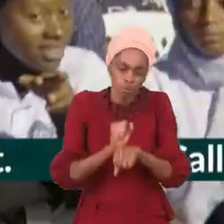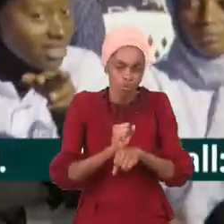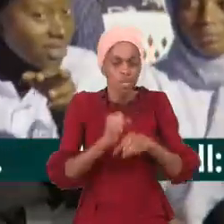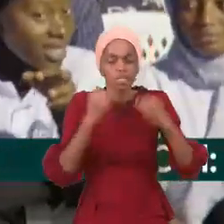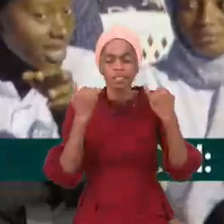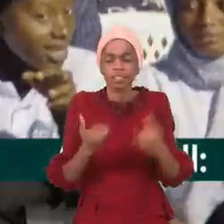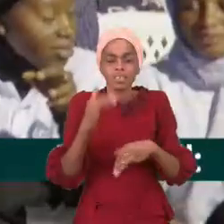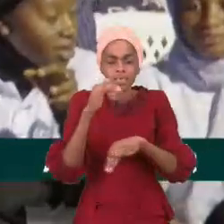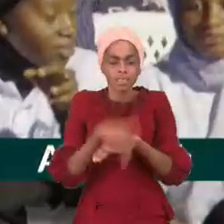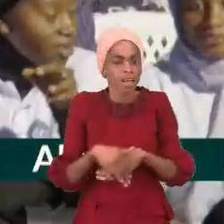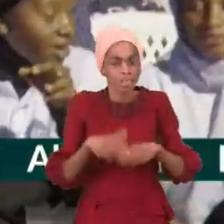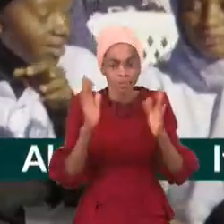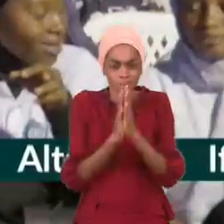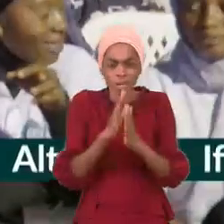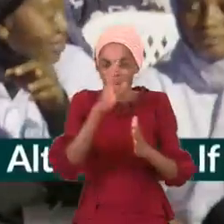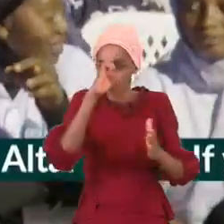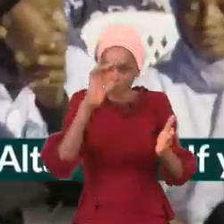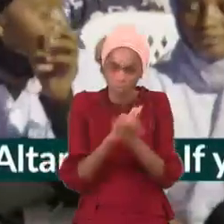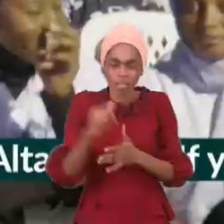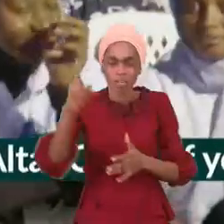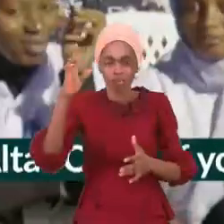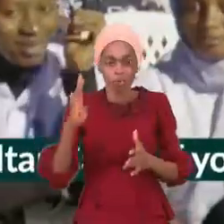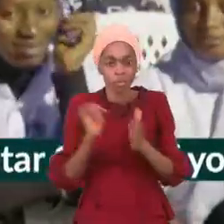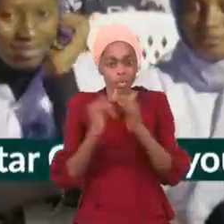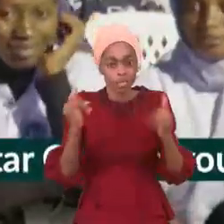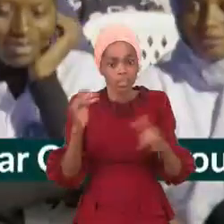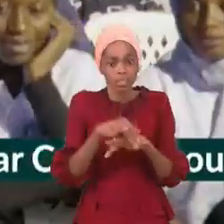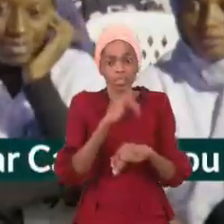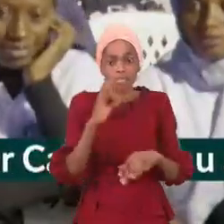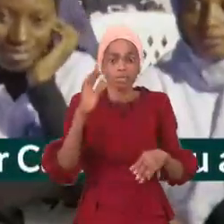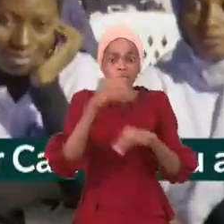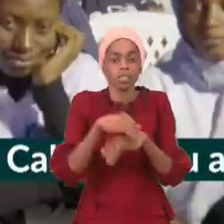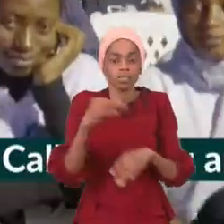believe in the Lord, that tonight will be your night of testimony.